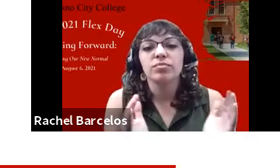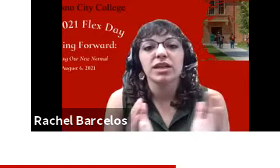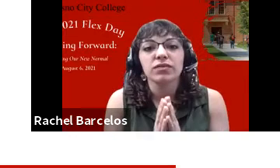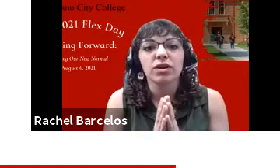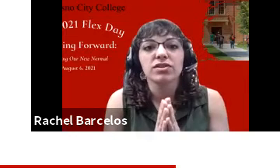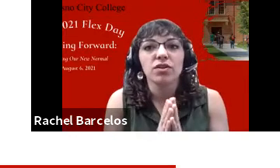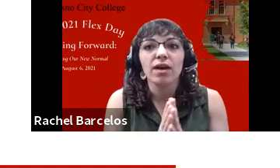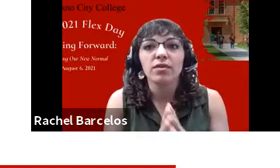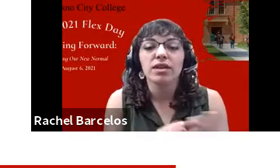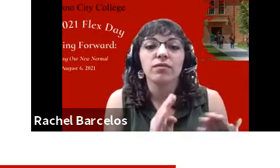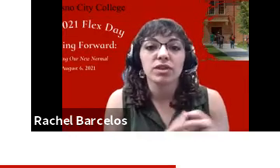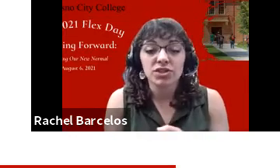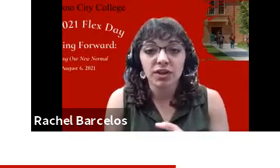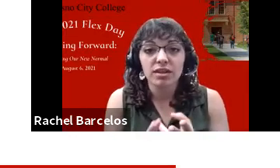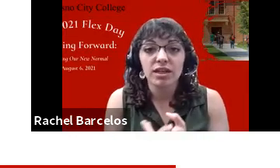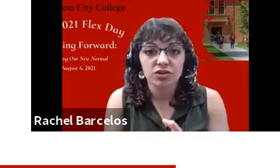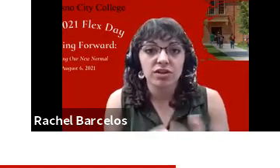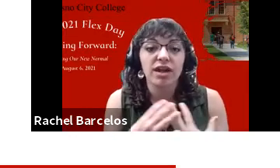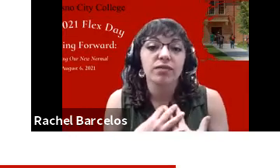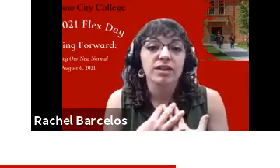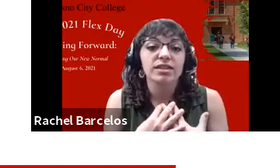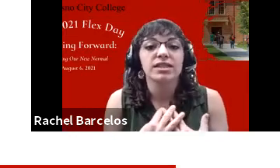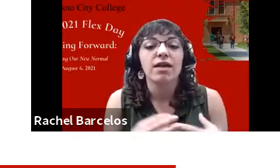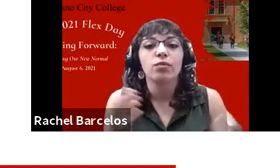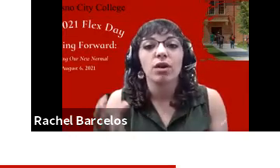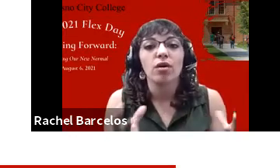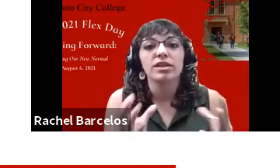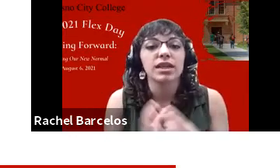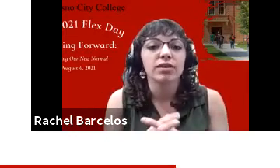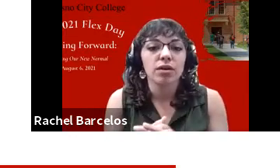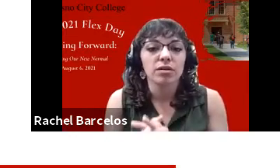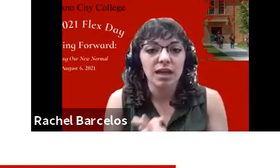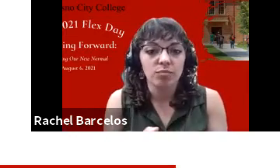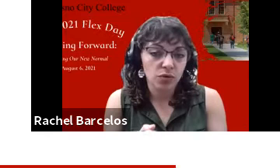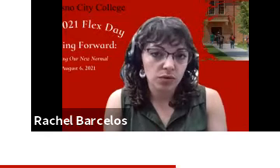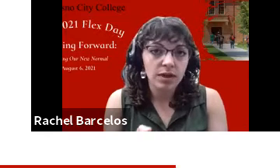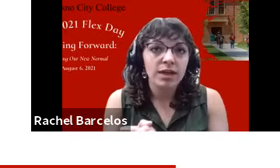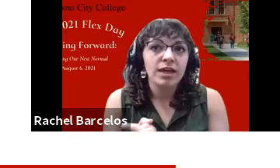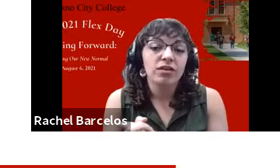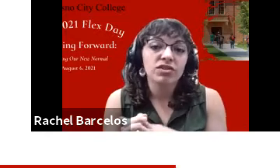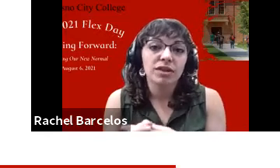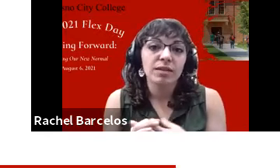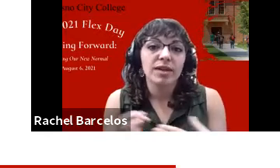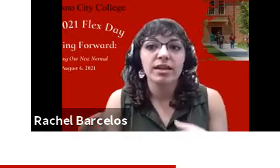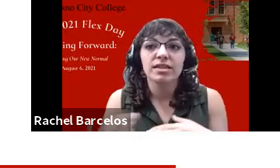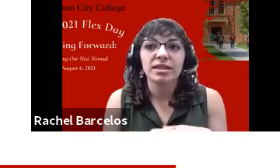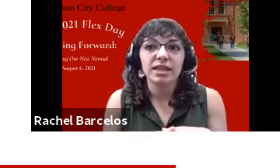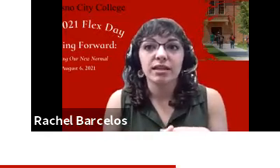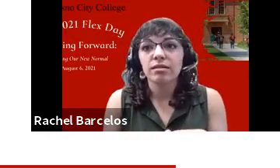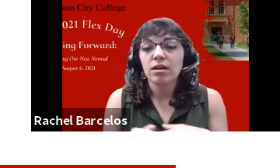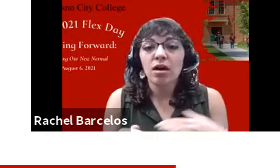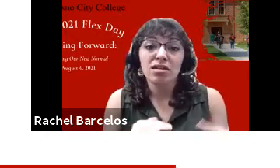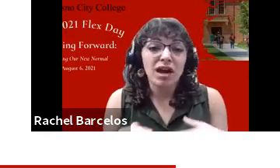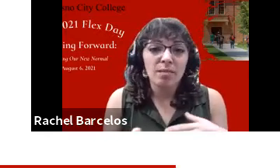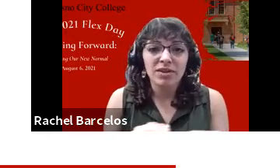the same place for us. So everything for the student, the instructor, and for us as staff would all be together on the AIM portal. It also eliminates